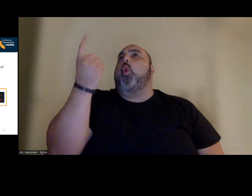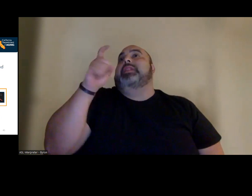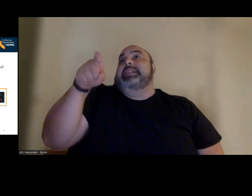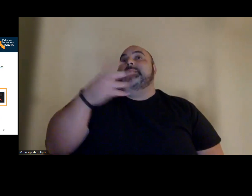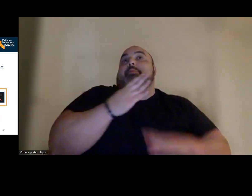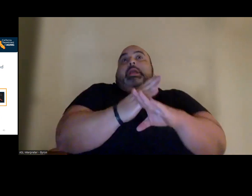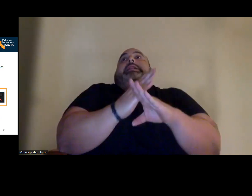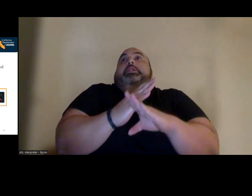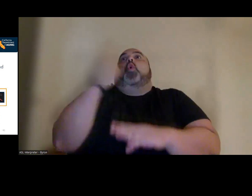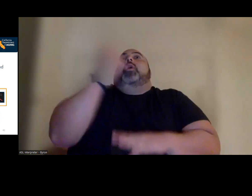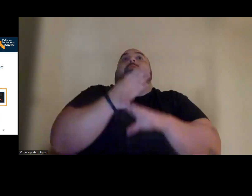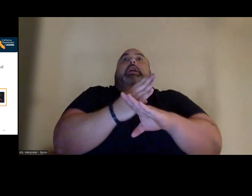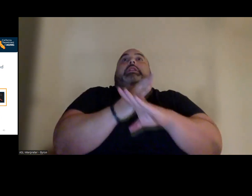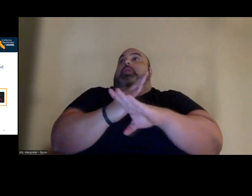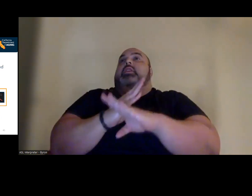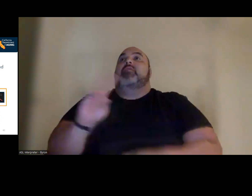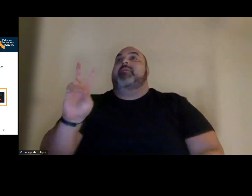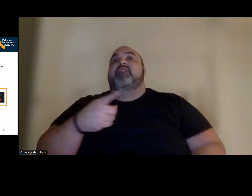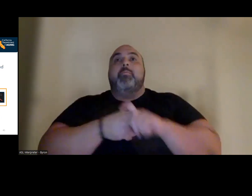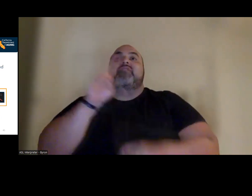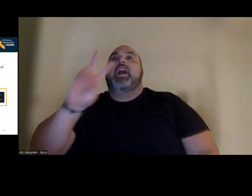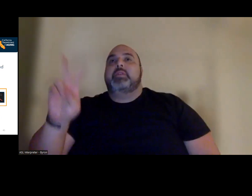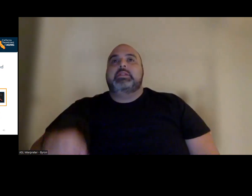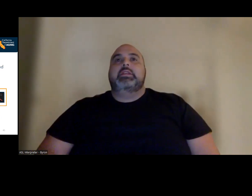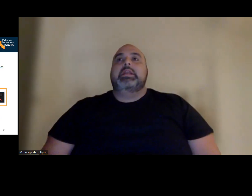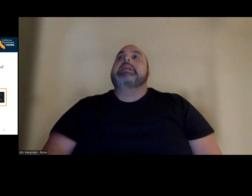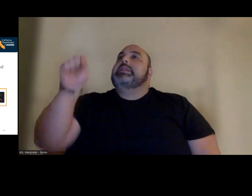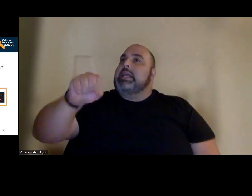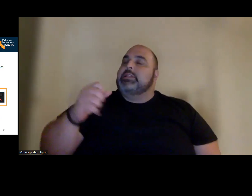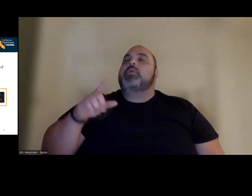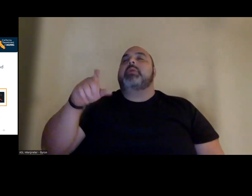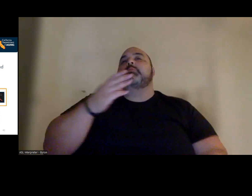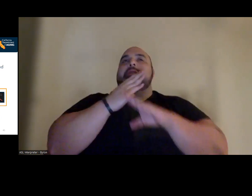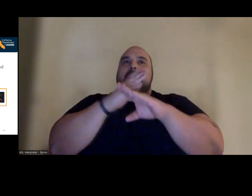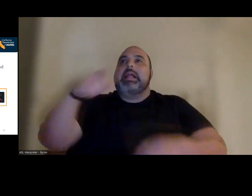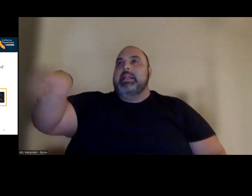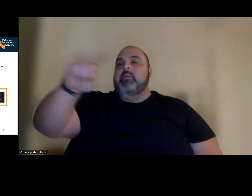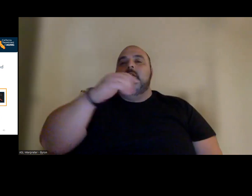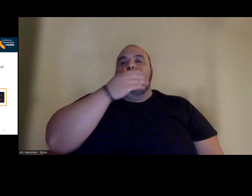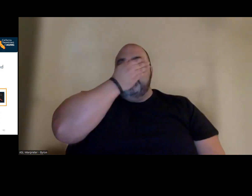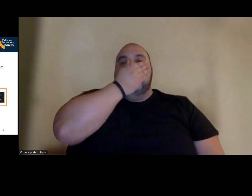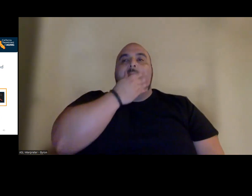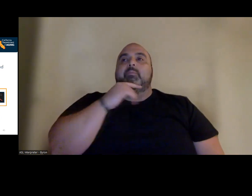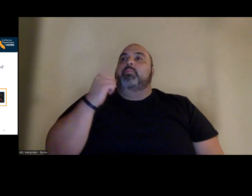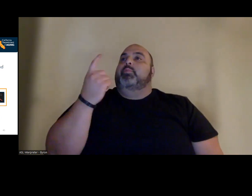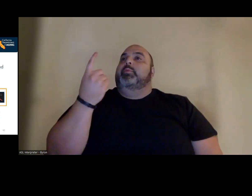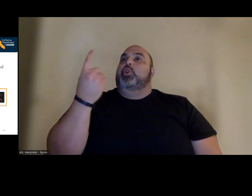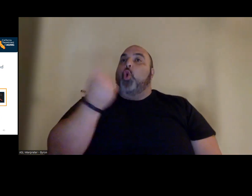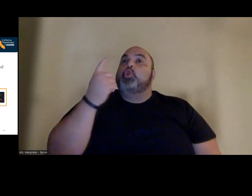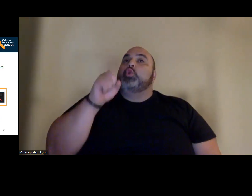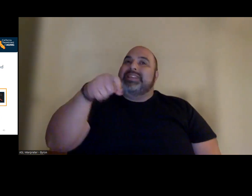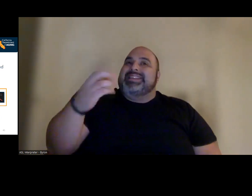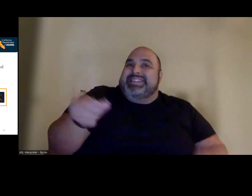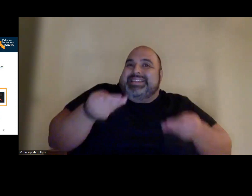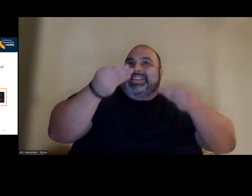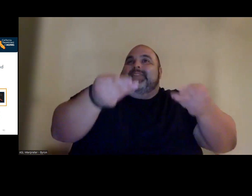protected from a virus. Yes, we have to protect them, but we also need to give them